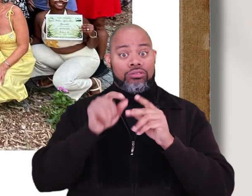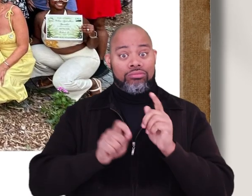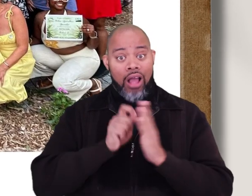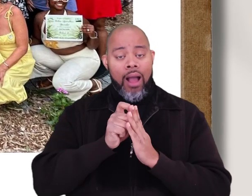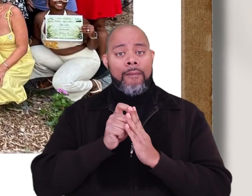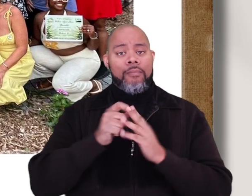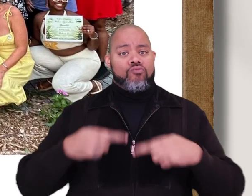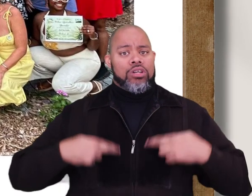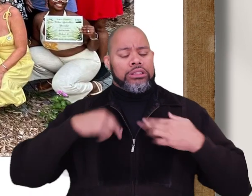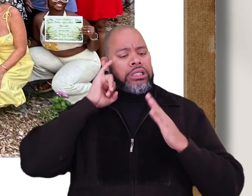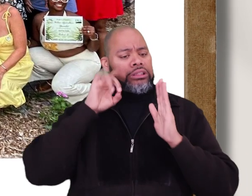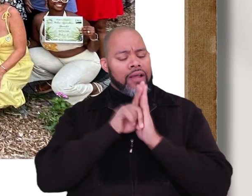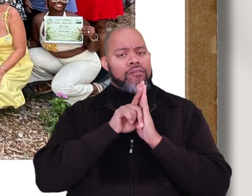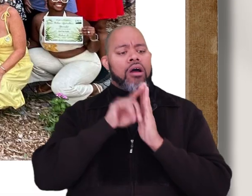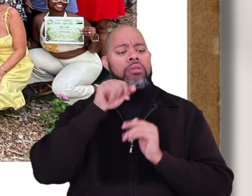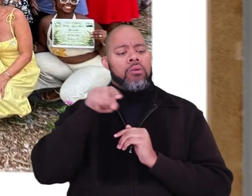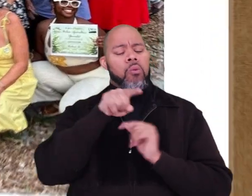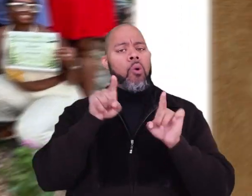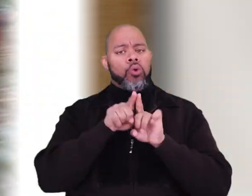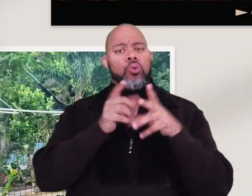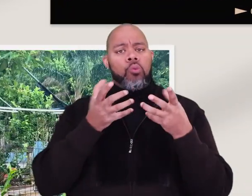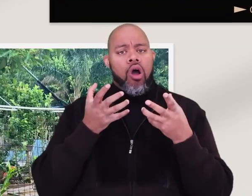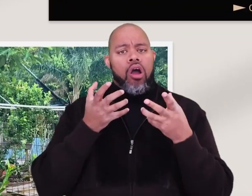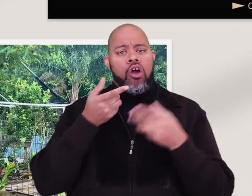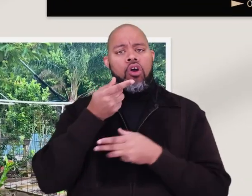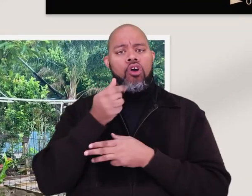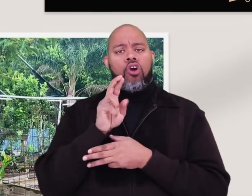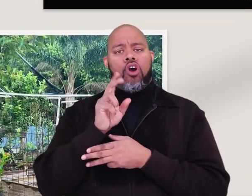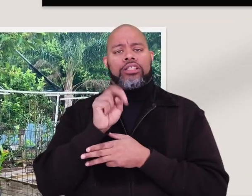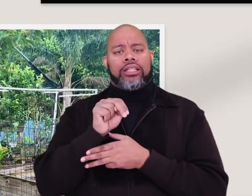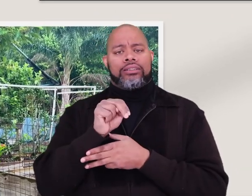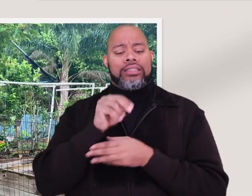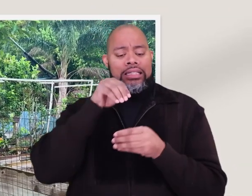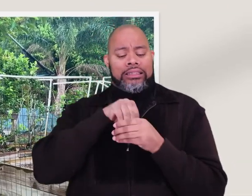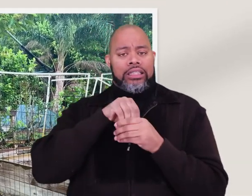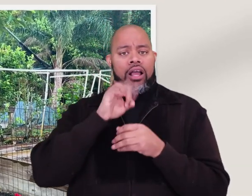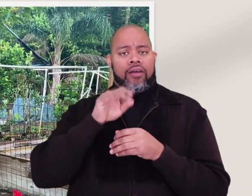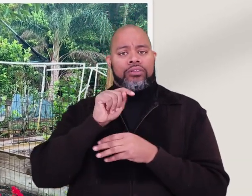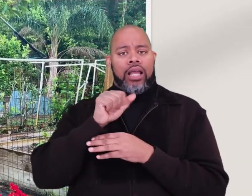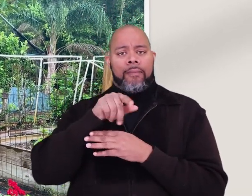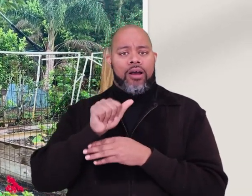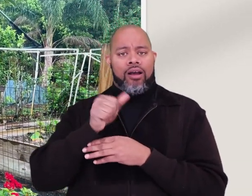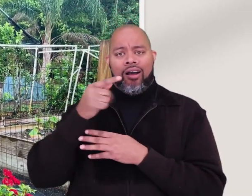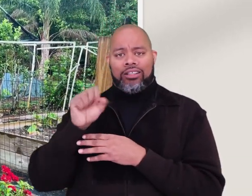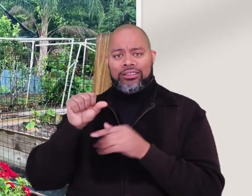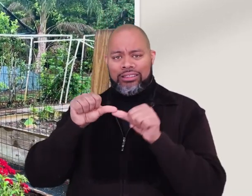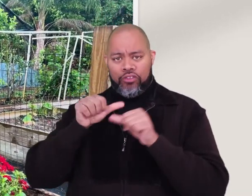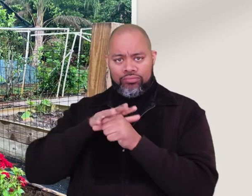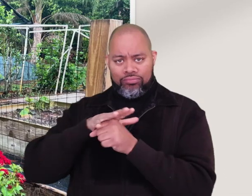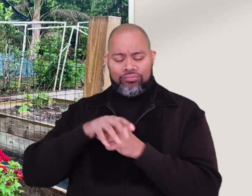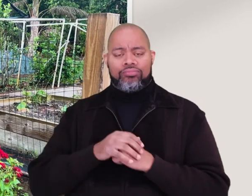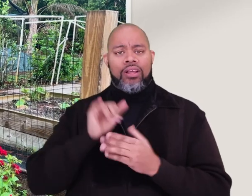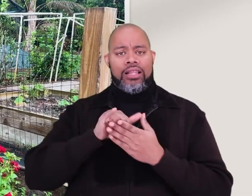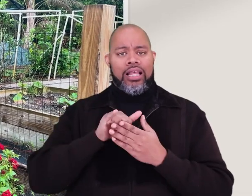the residents identified that they also wanted gardens inside of the Tampa Heights neighborhood. And